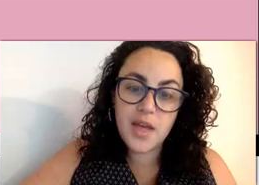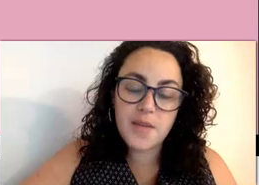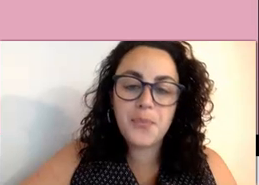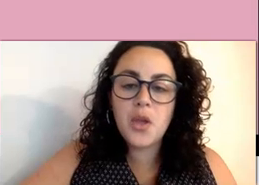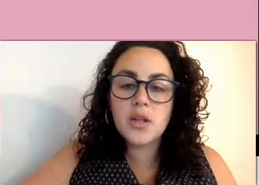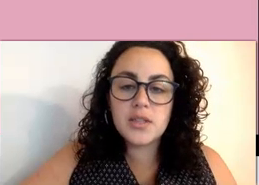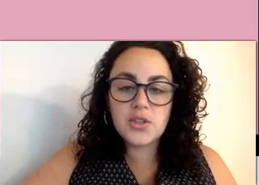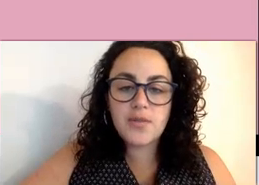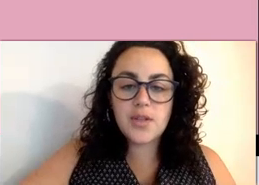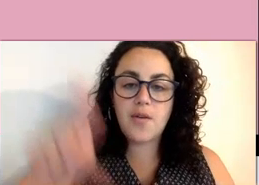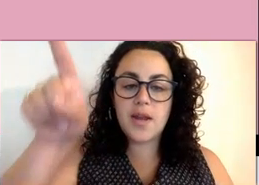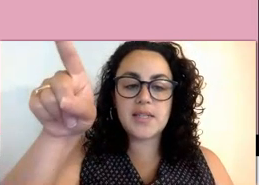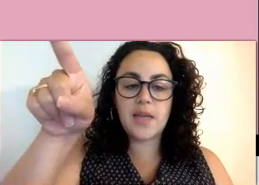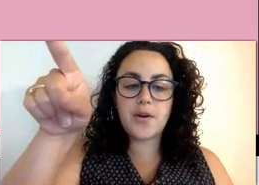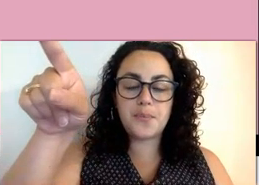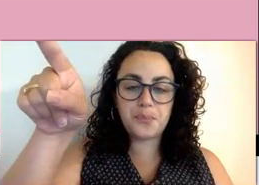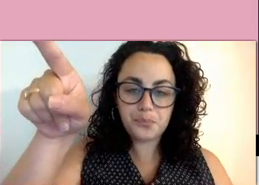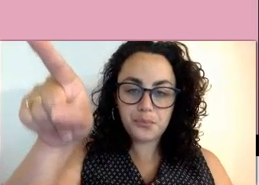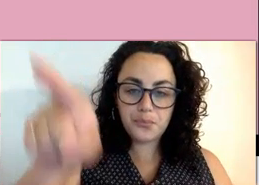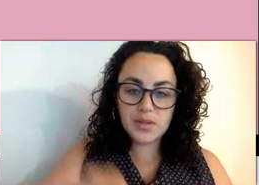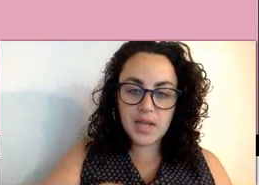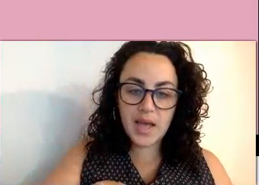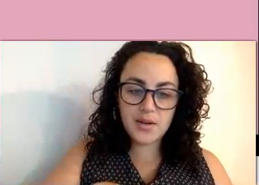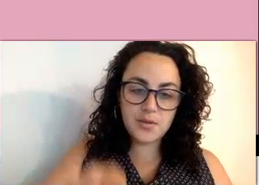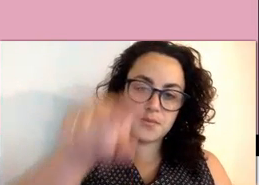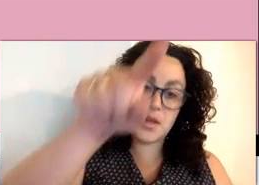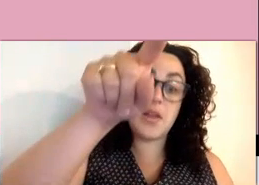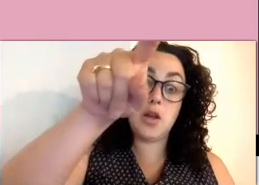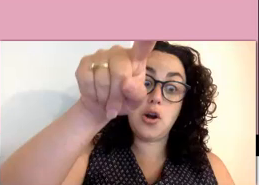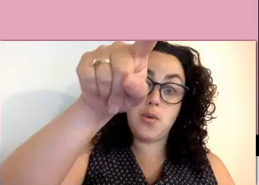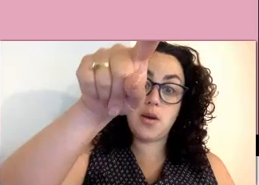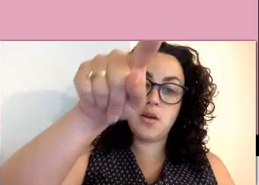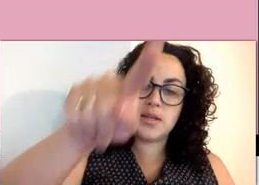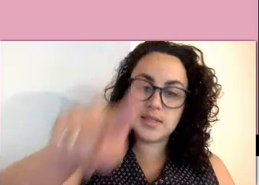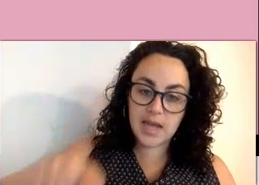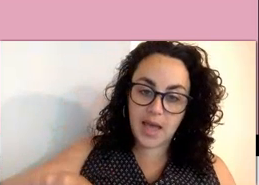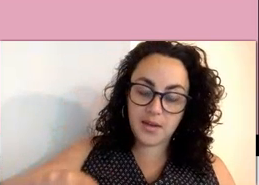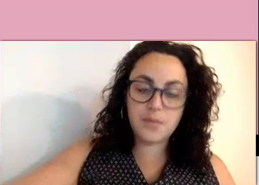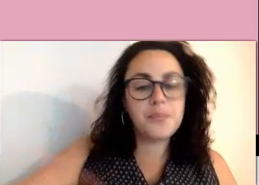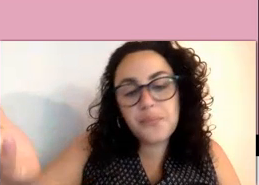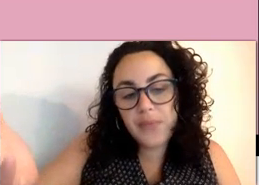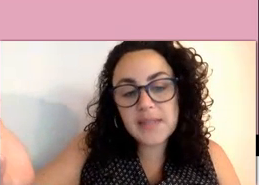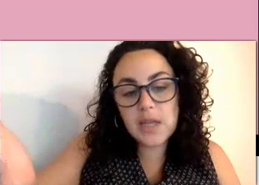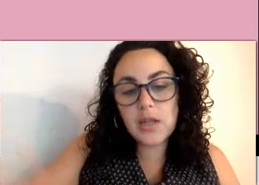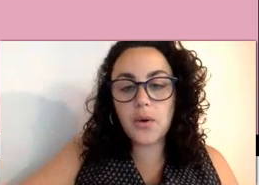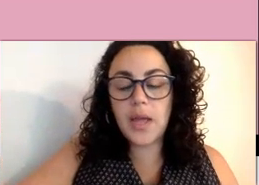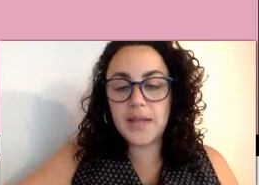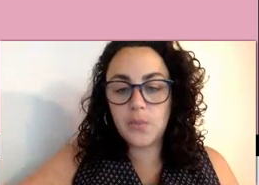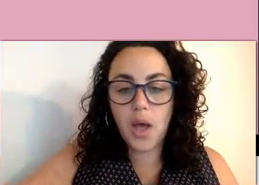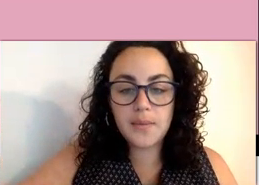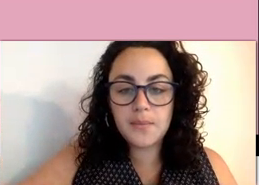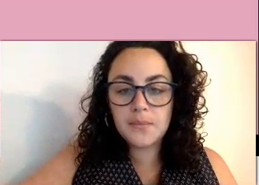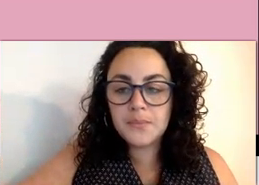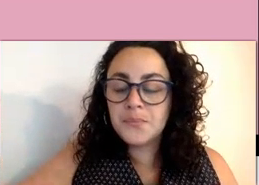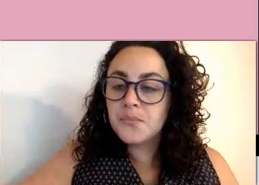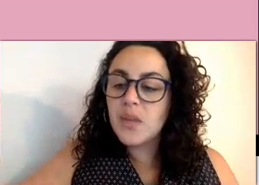Do you see that? Let's try skywriting it together. Diagonal, and then a longer one. Diagonal. That's a lowercase